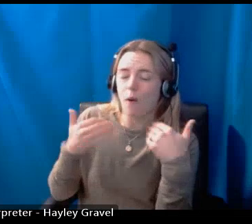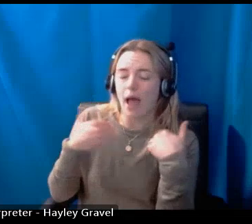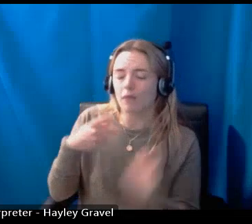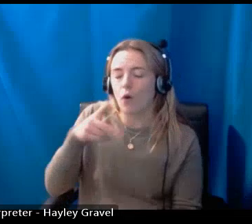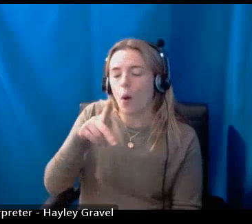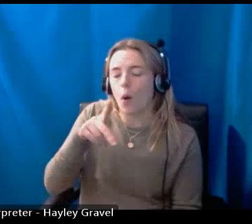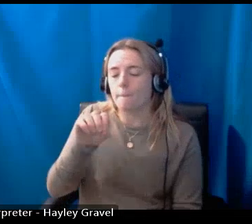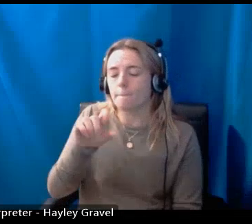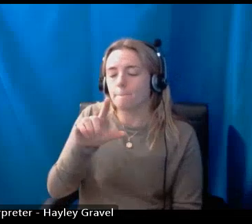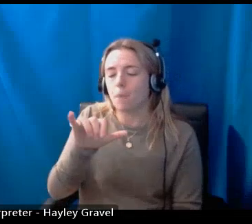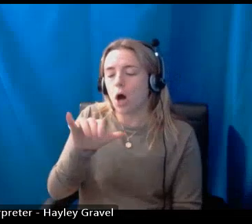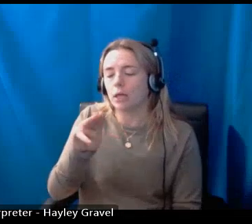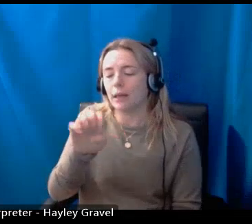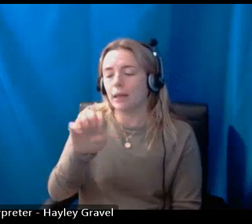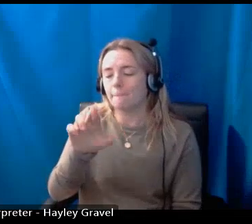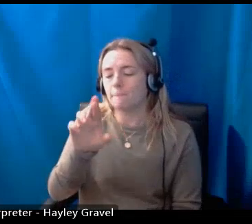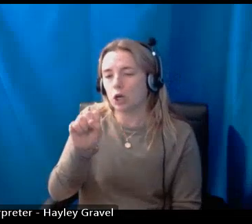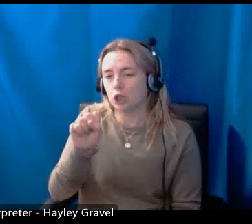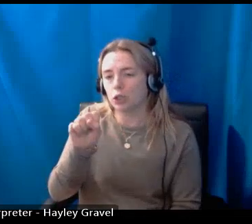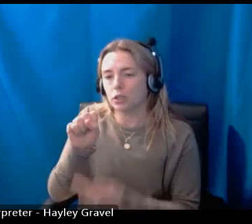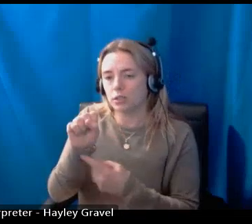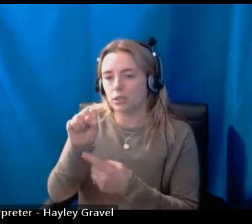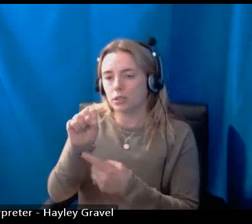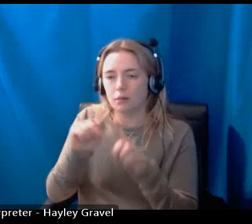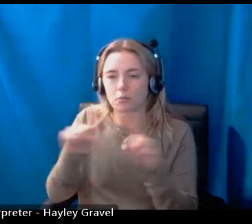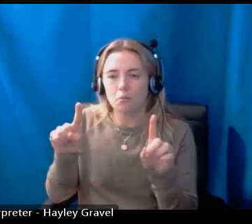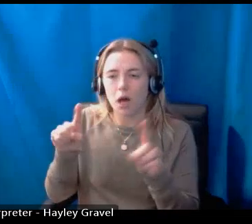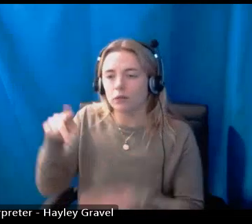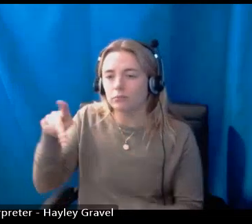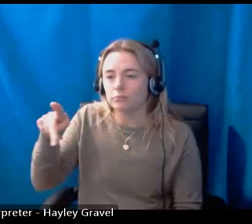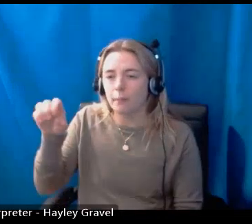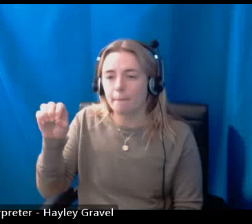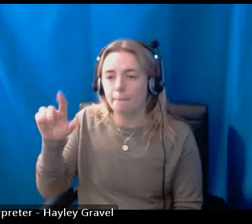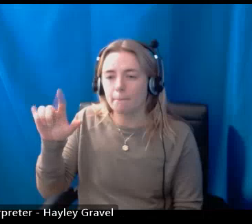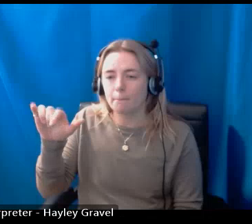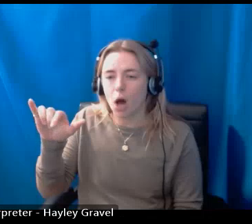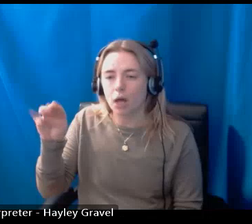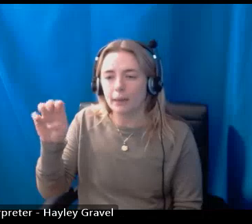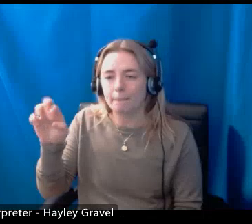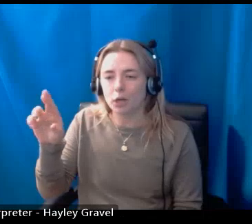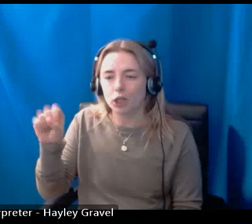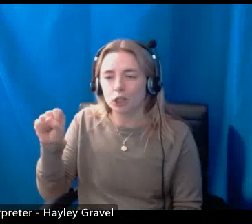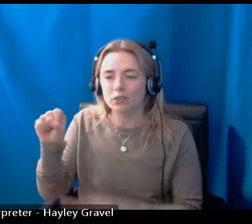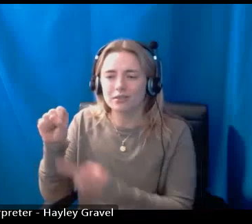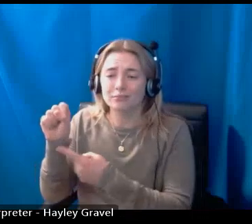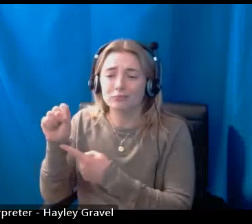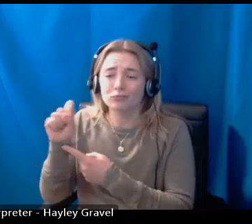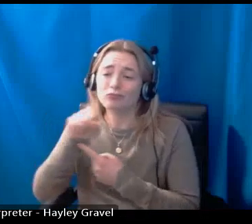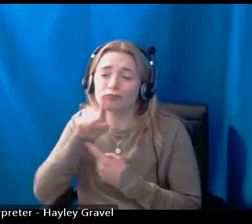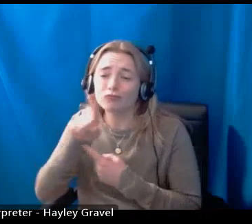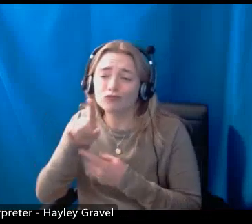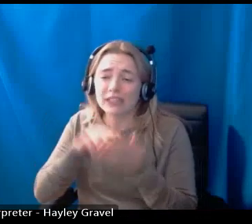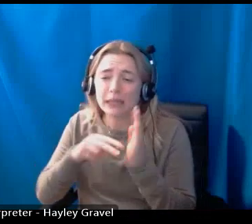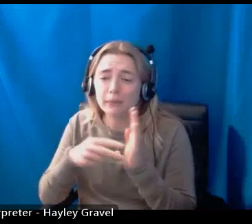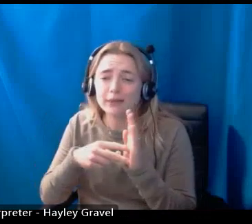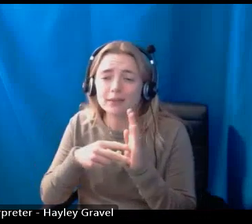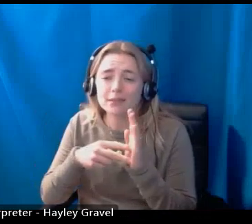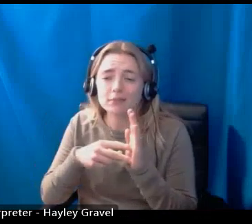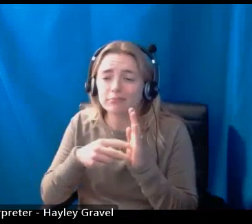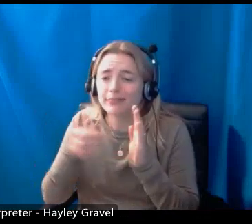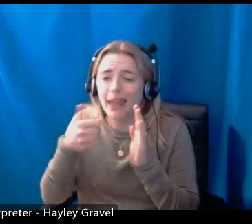because polymers are anything literally. Um, so I'm